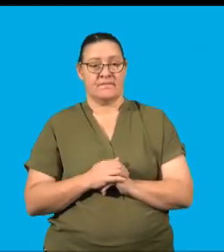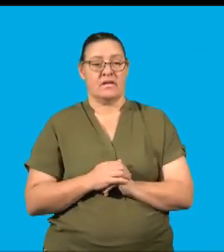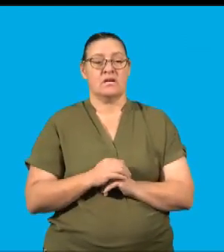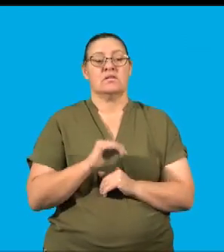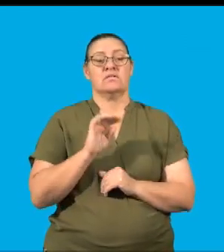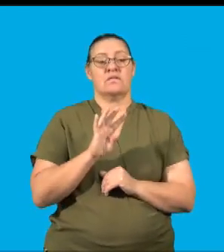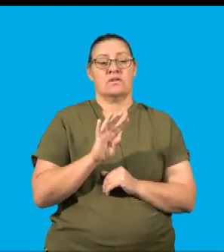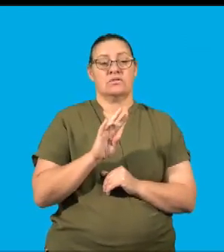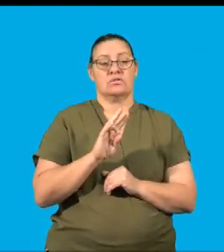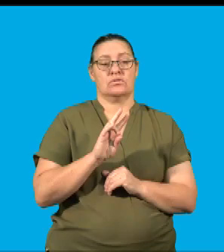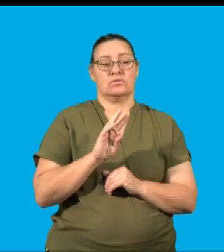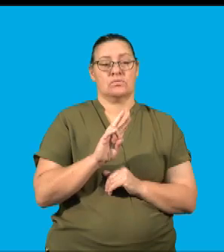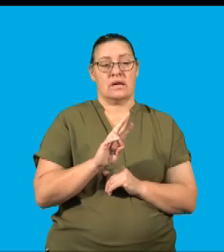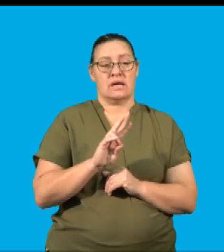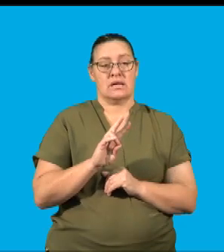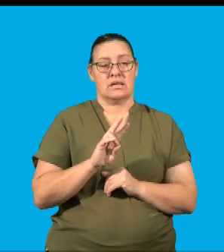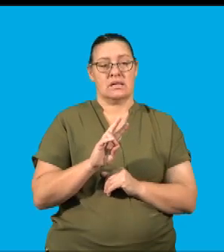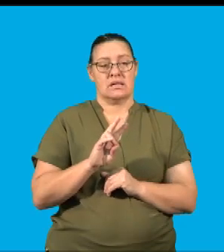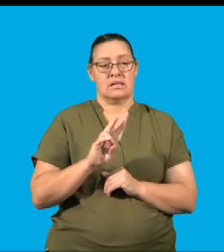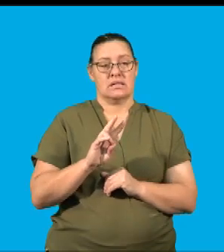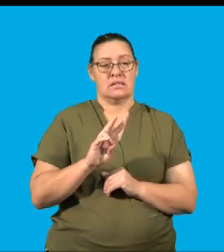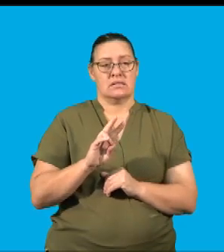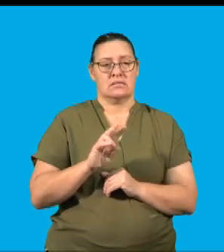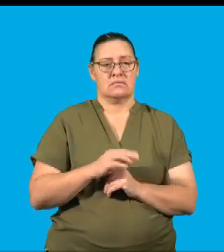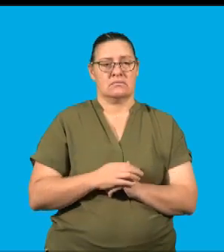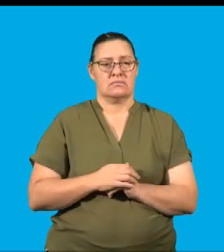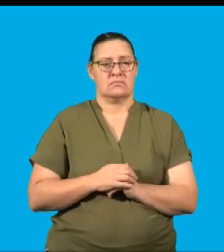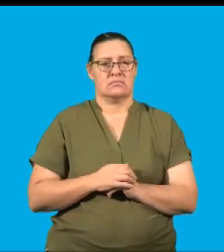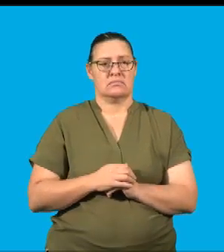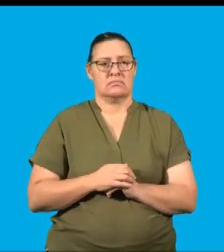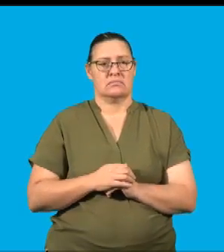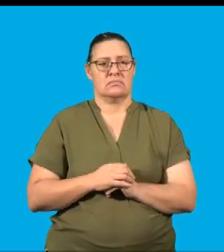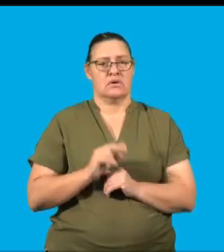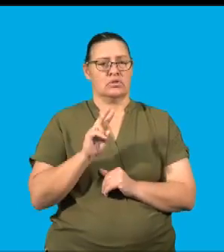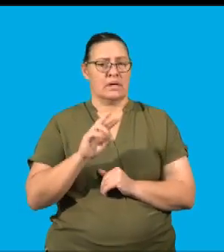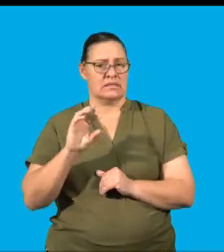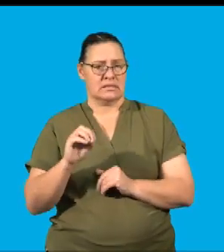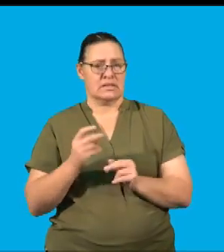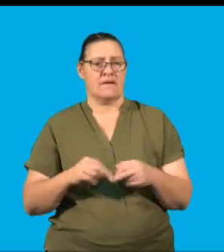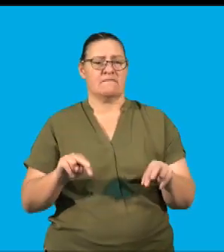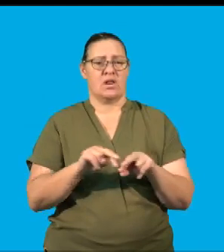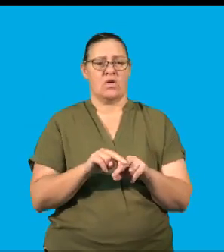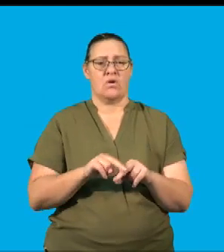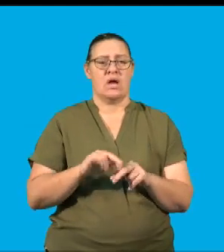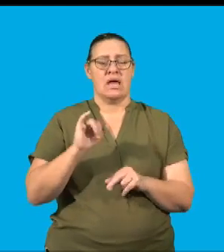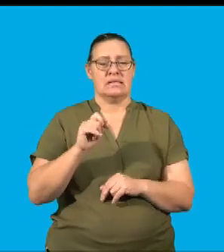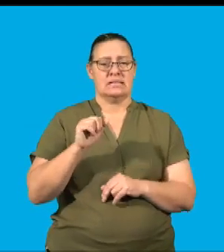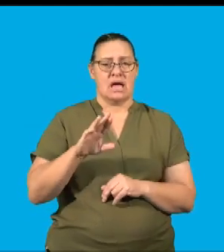minus Q1, the answer is what is 20. I am getting 20 as the value of